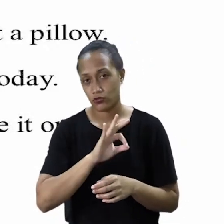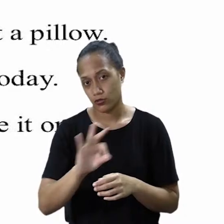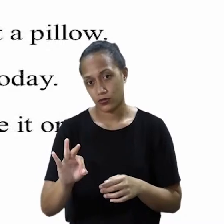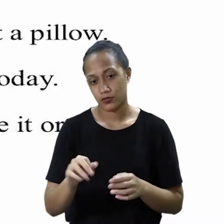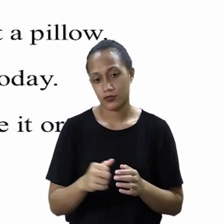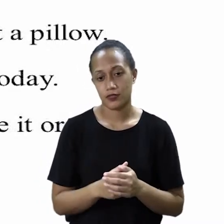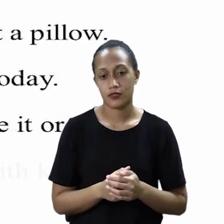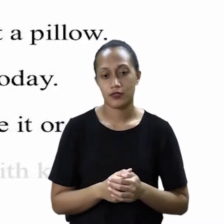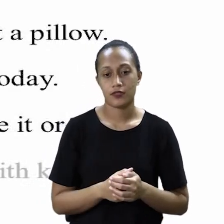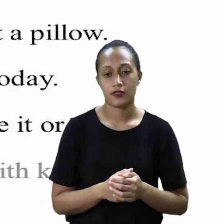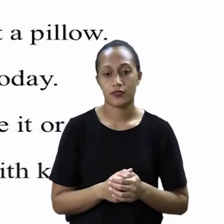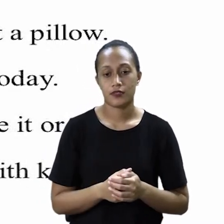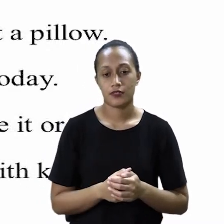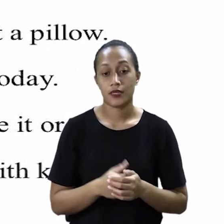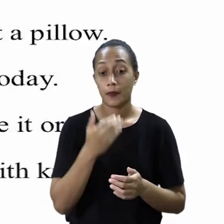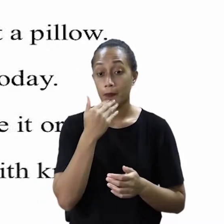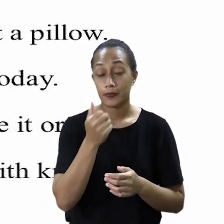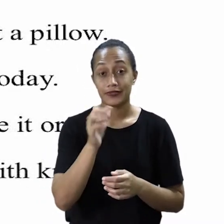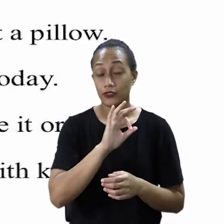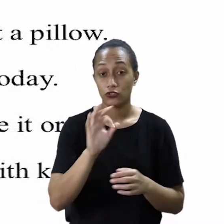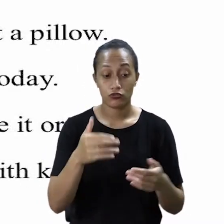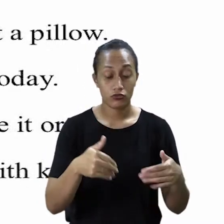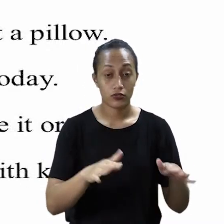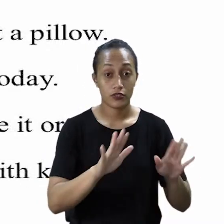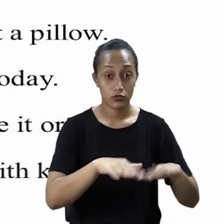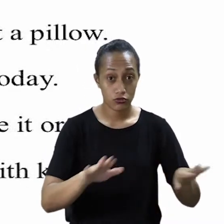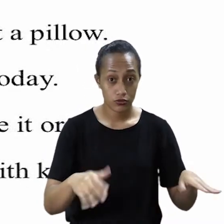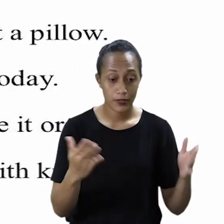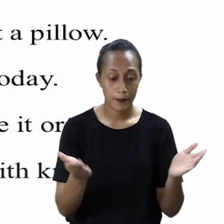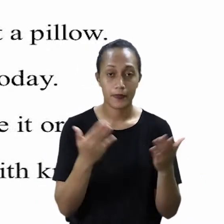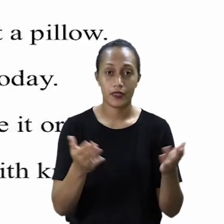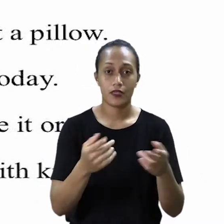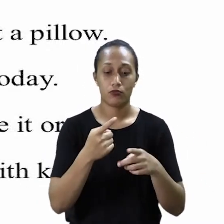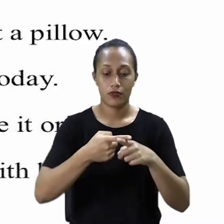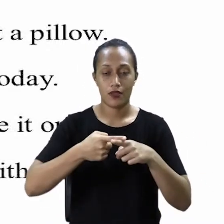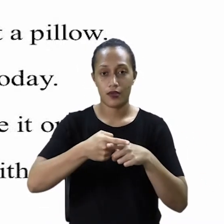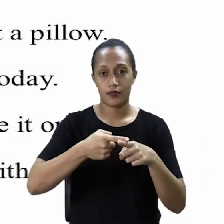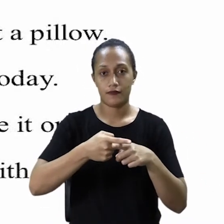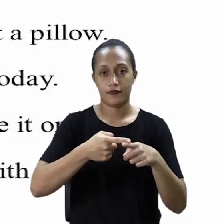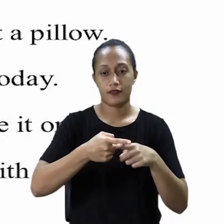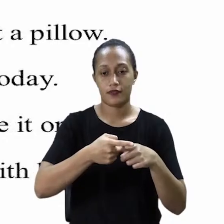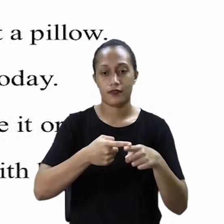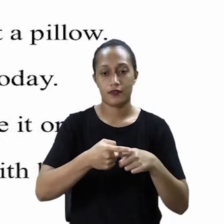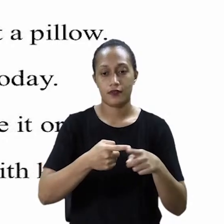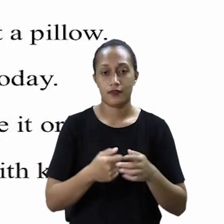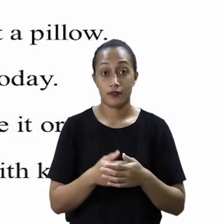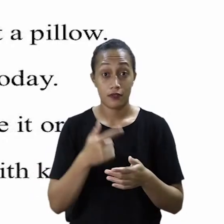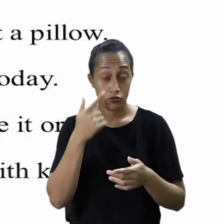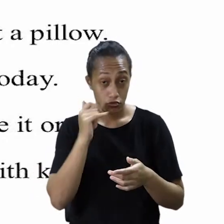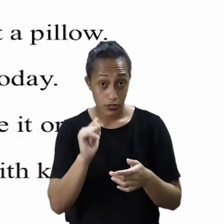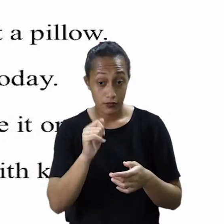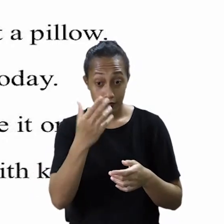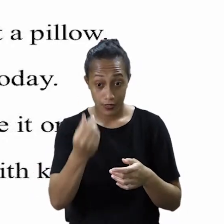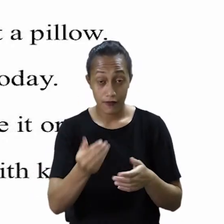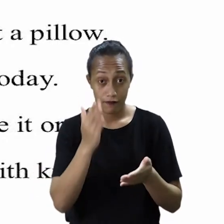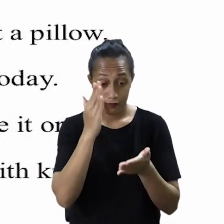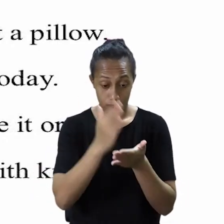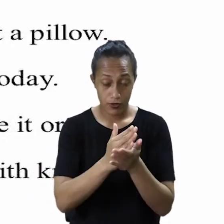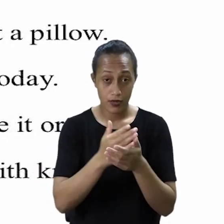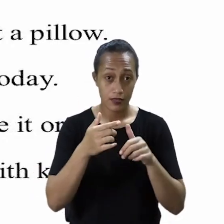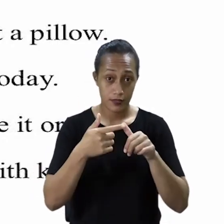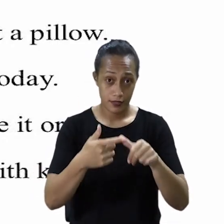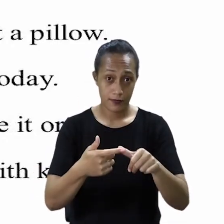Audio 6. Please don't let the children play with knives. Now check whether you got those answers correct.